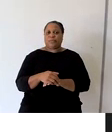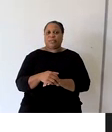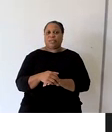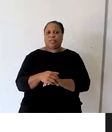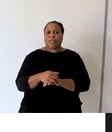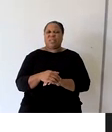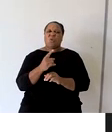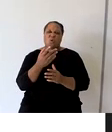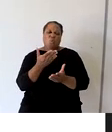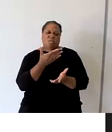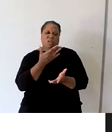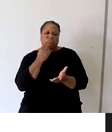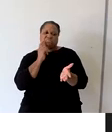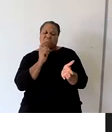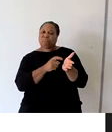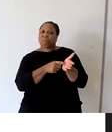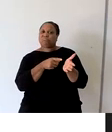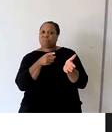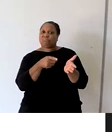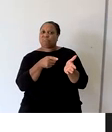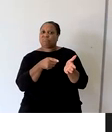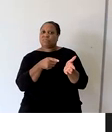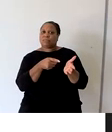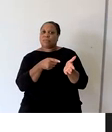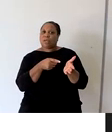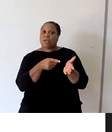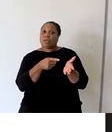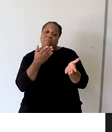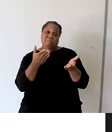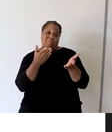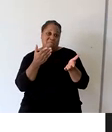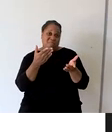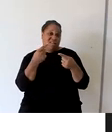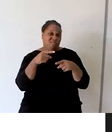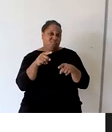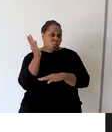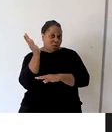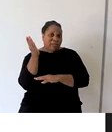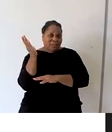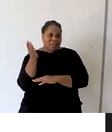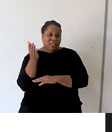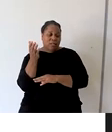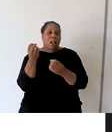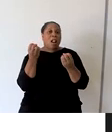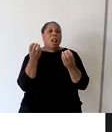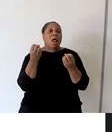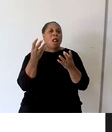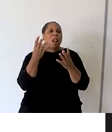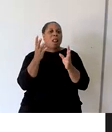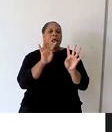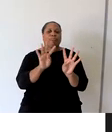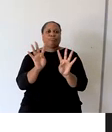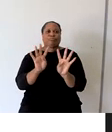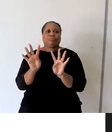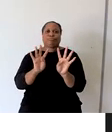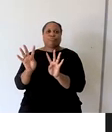One thing I did want to note here also is that you might notice throughout the presentation, a lot of the photos that I'm